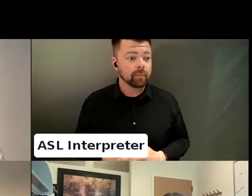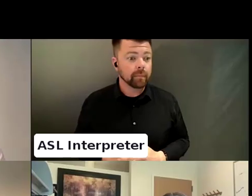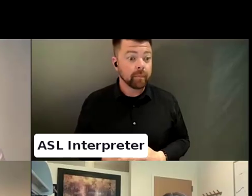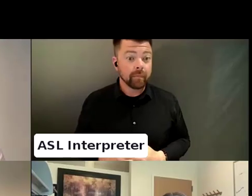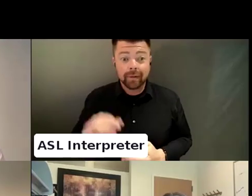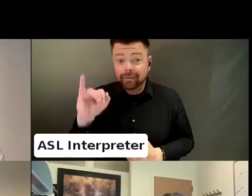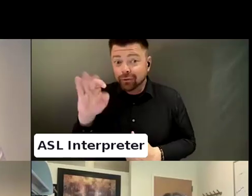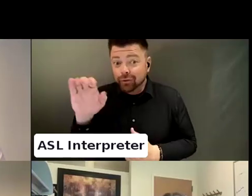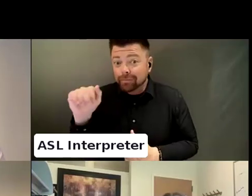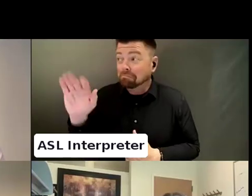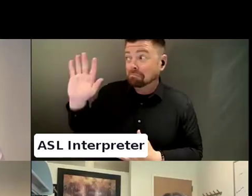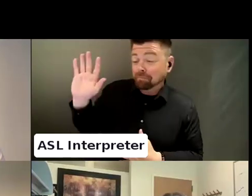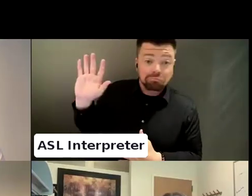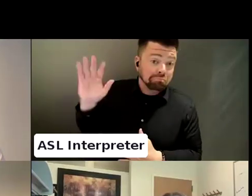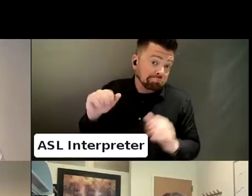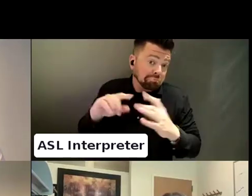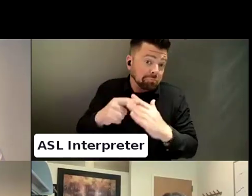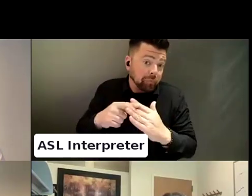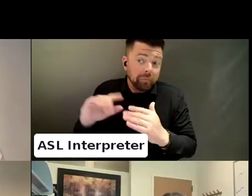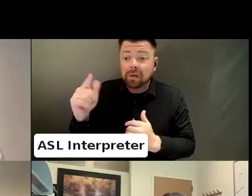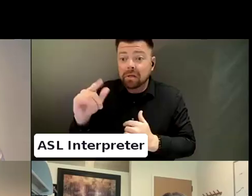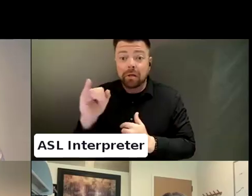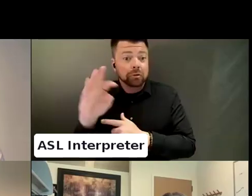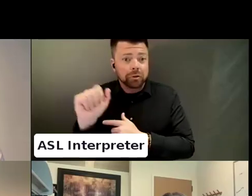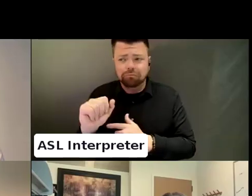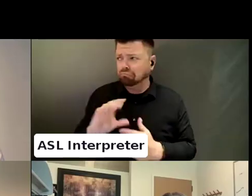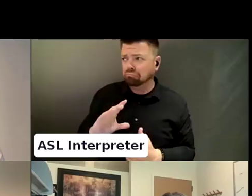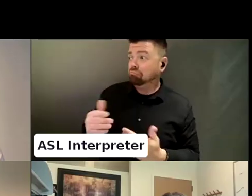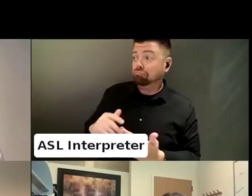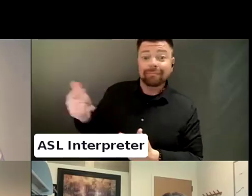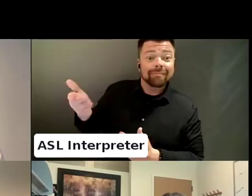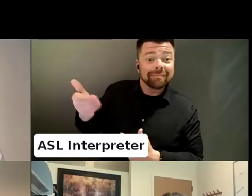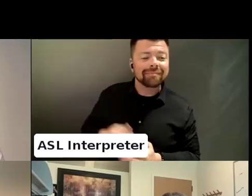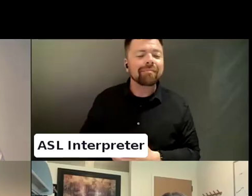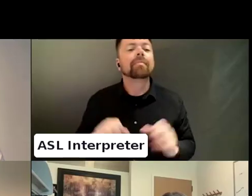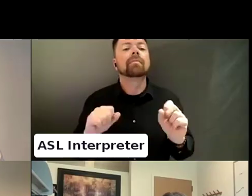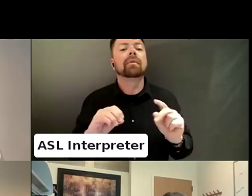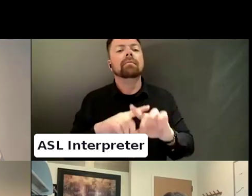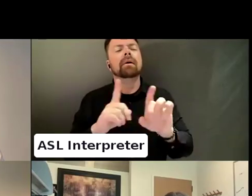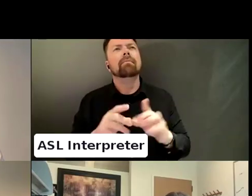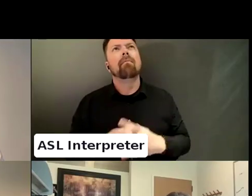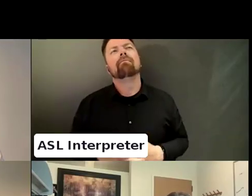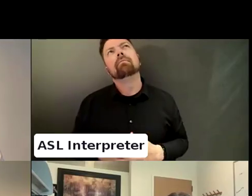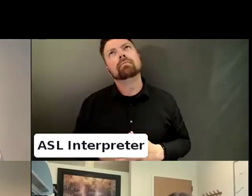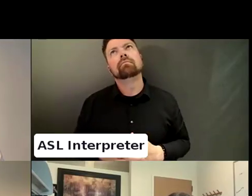mean, I guess I can start, and then Leigh or Jen feel free to jump in. But